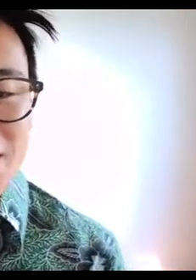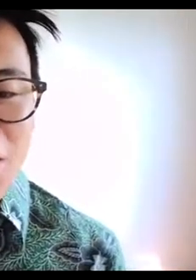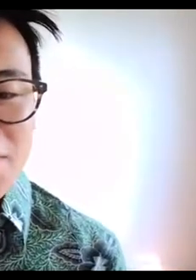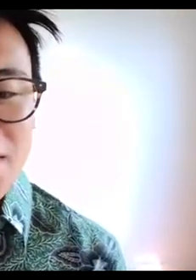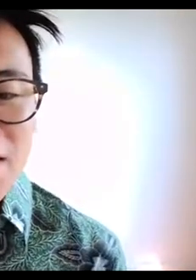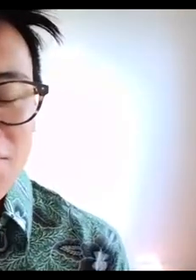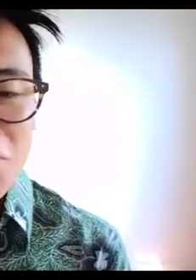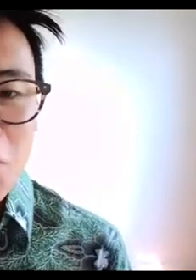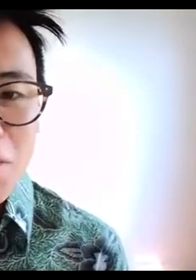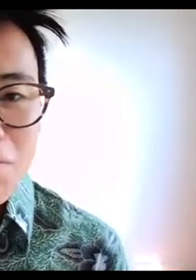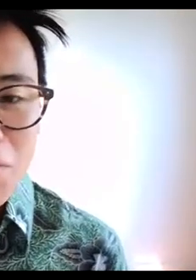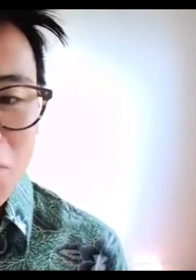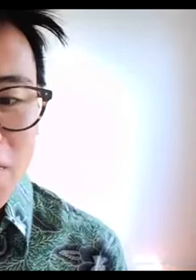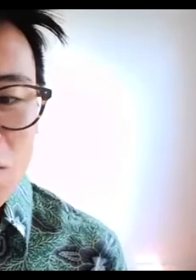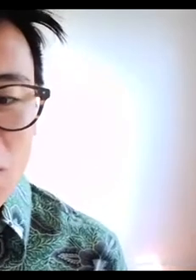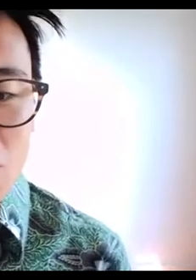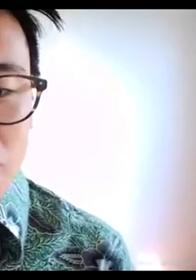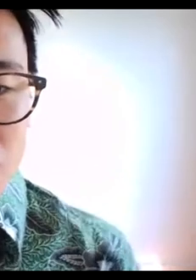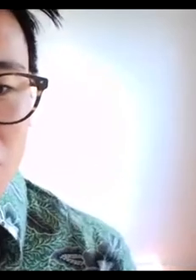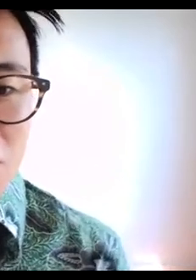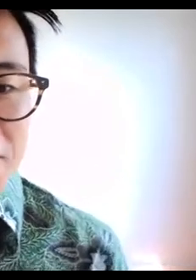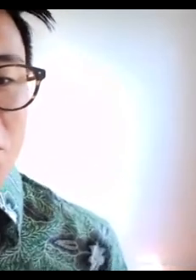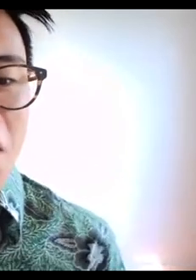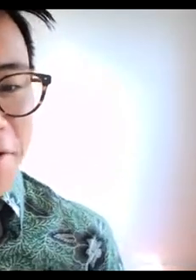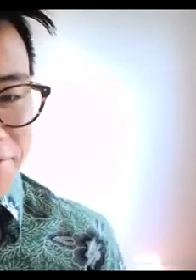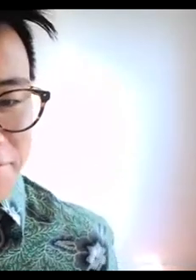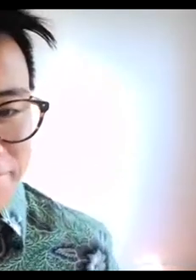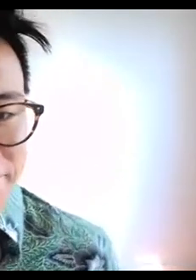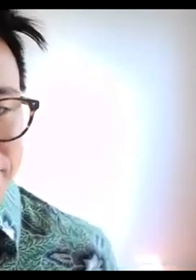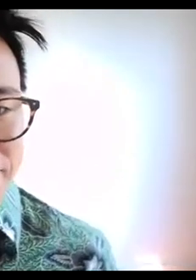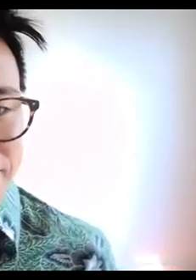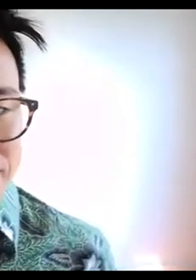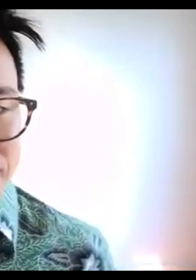starts and stops. If you don't want to be recorded, please turn your camera off.